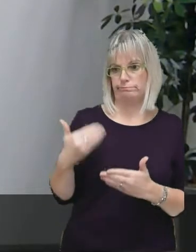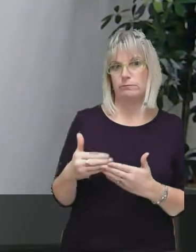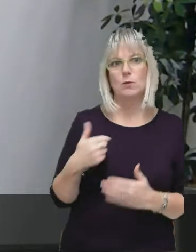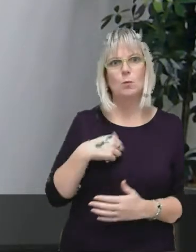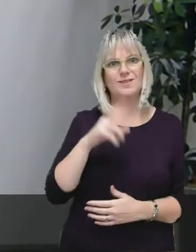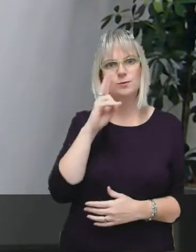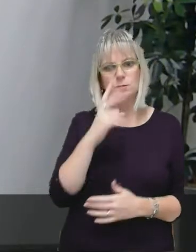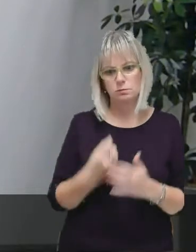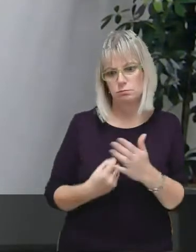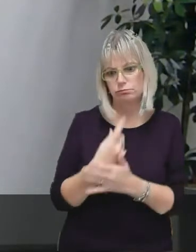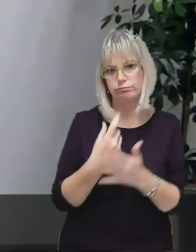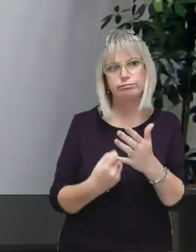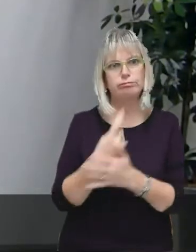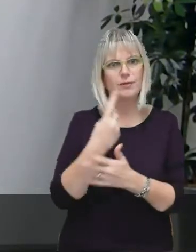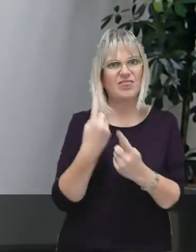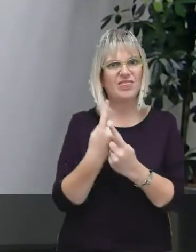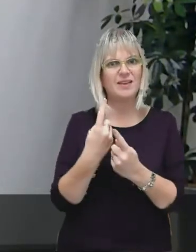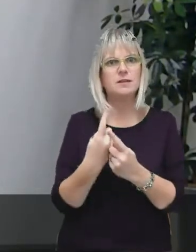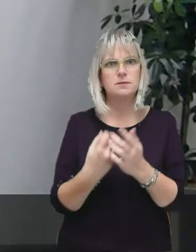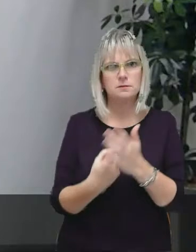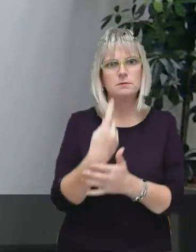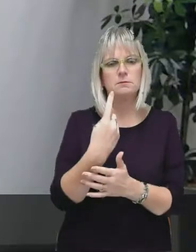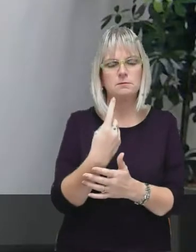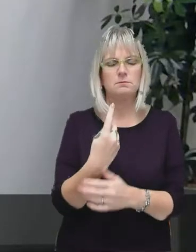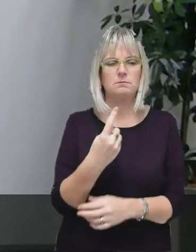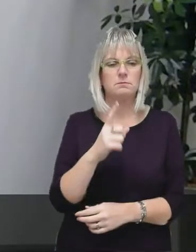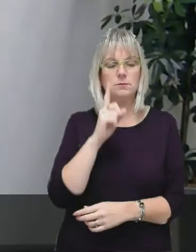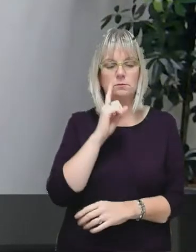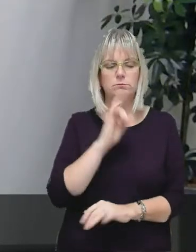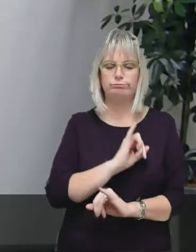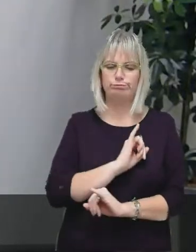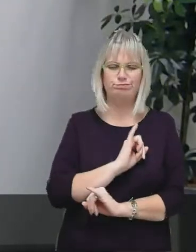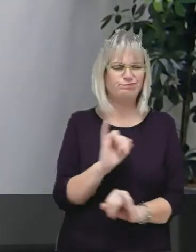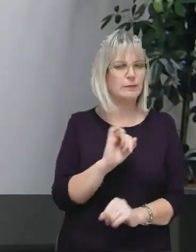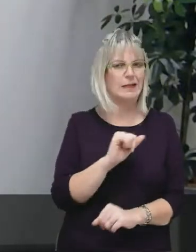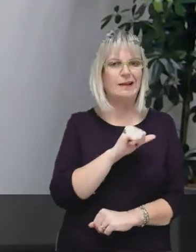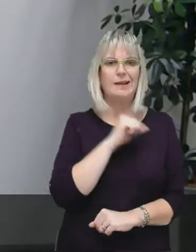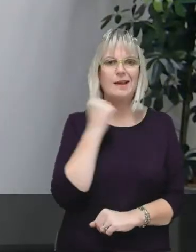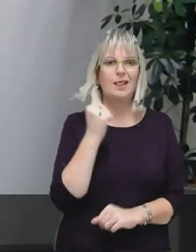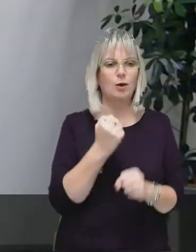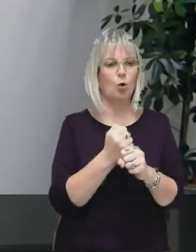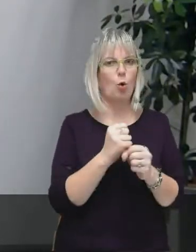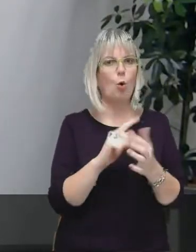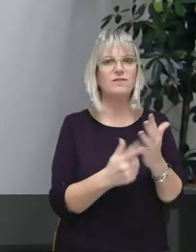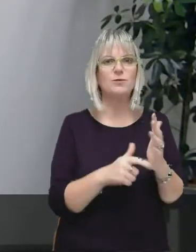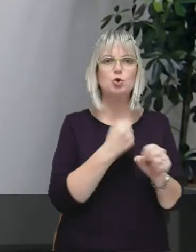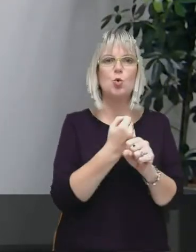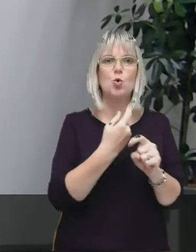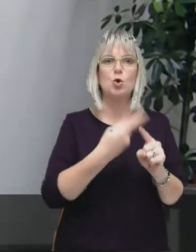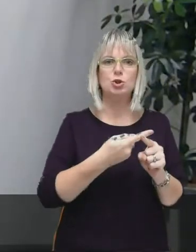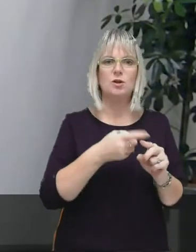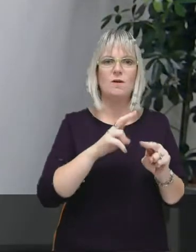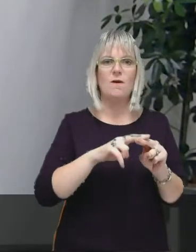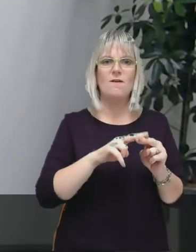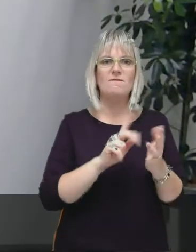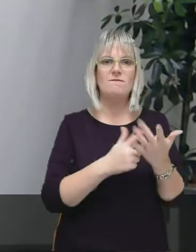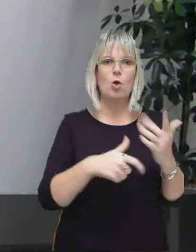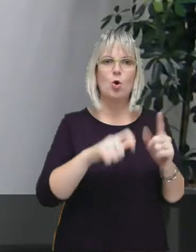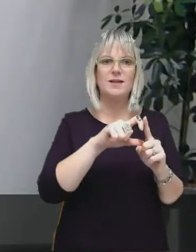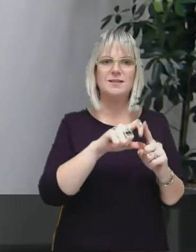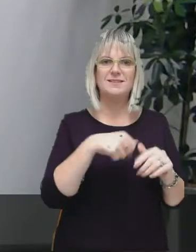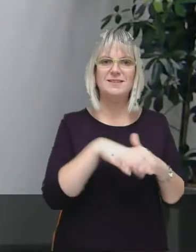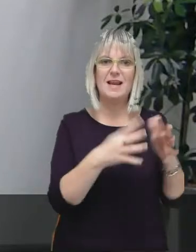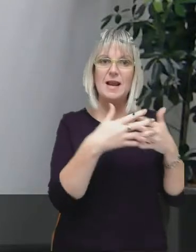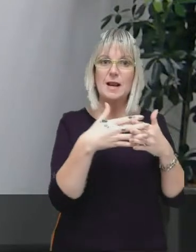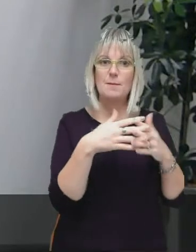to the fore. We saw the brutal killing of George Floyd in America, but this is not an issue that's unique to